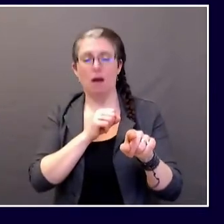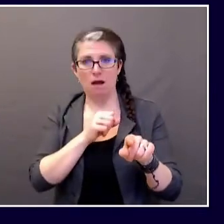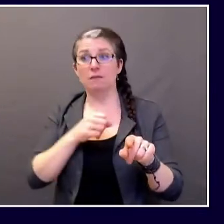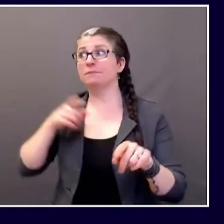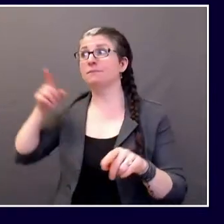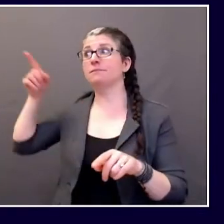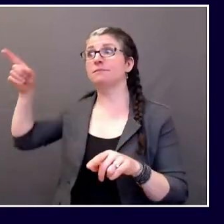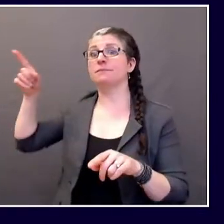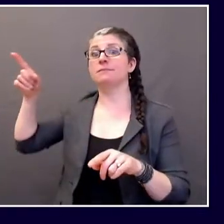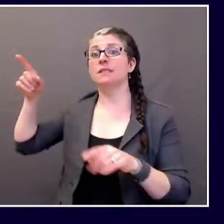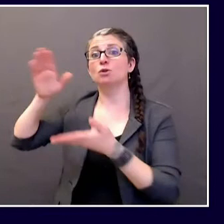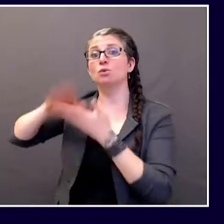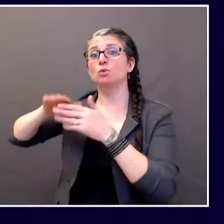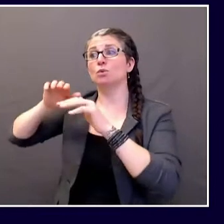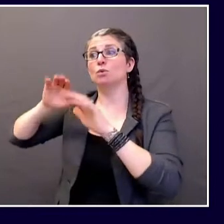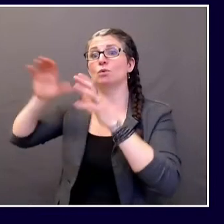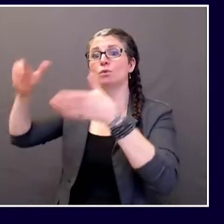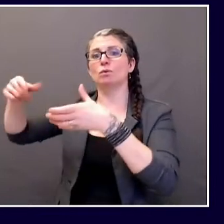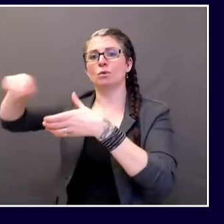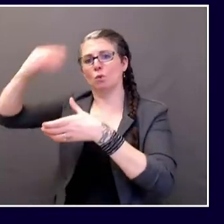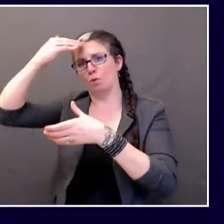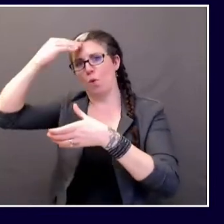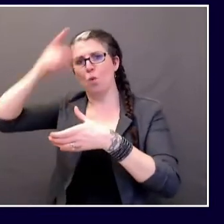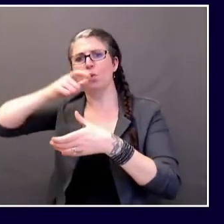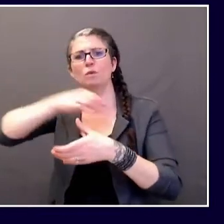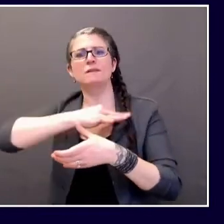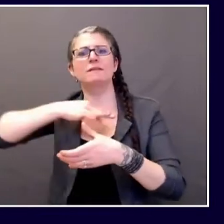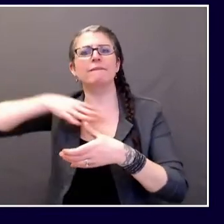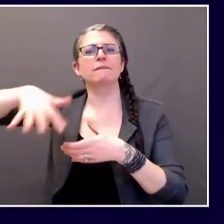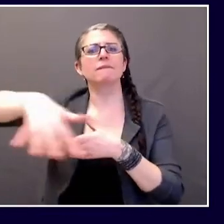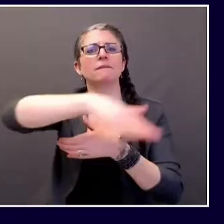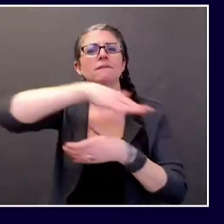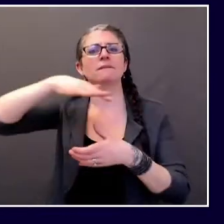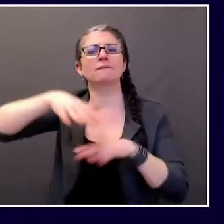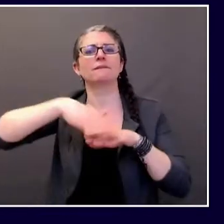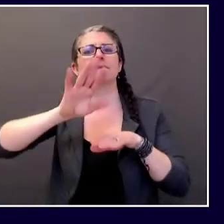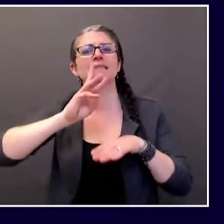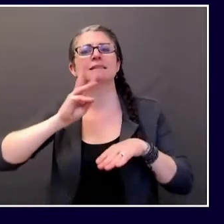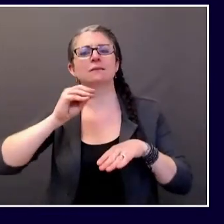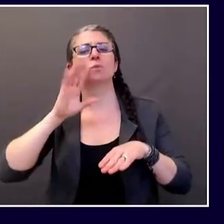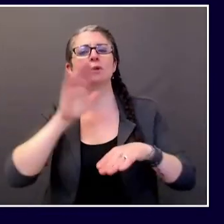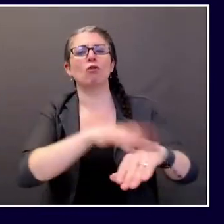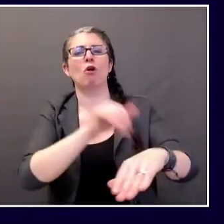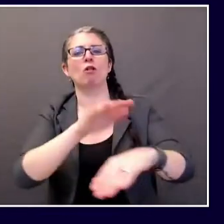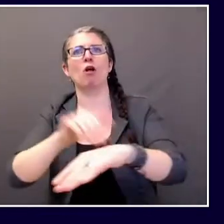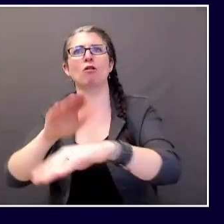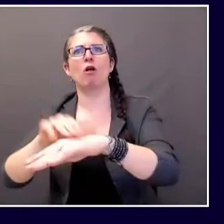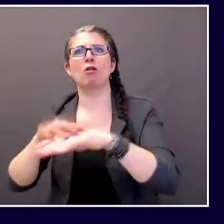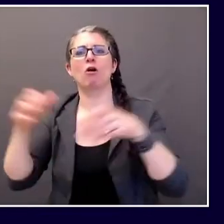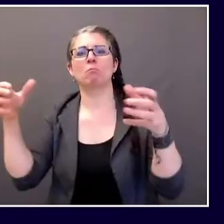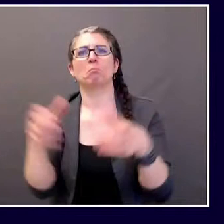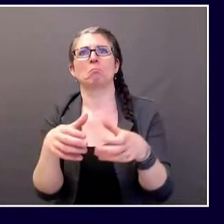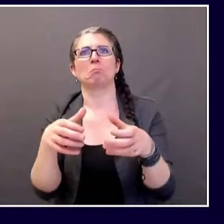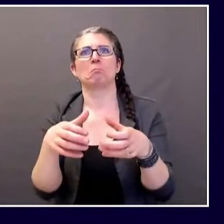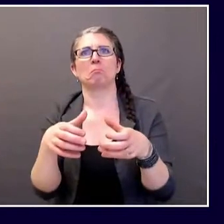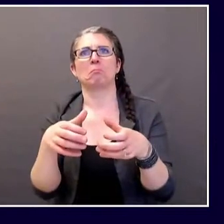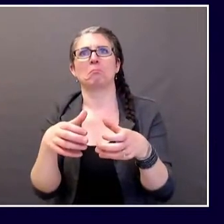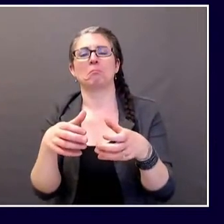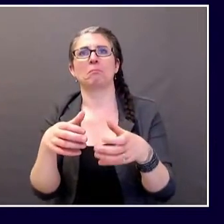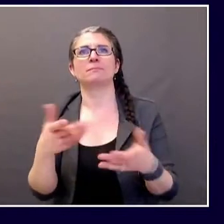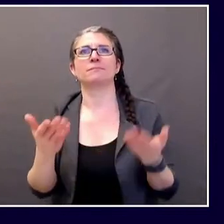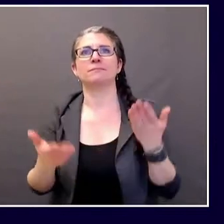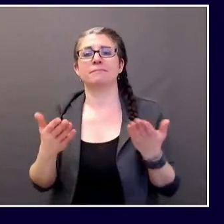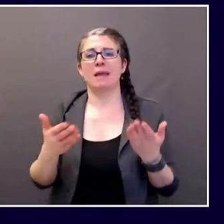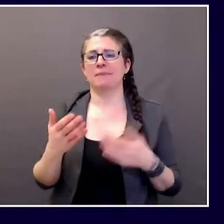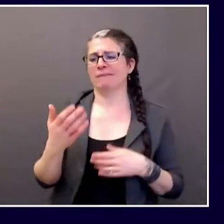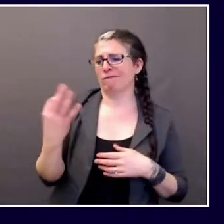that we can do this all at once, dedicate a Friday and a Saturday that will be for teachers and staff who are age 60 and